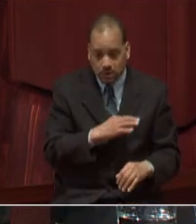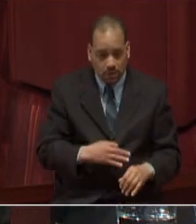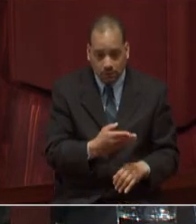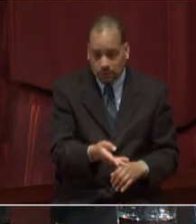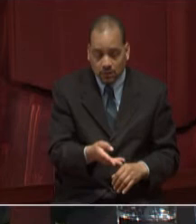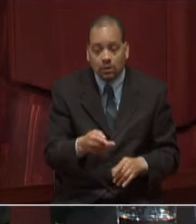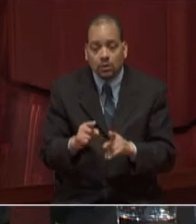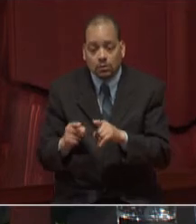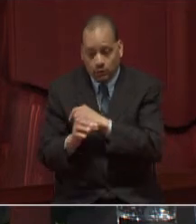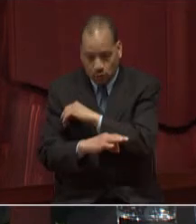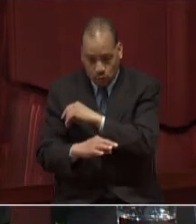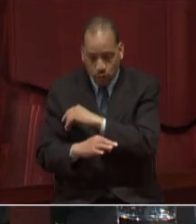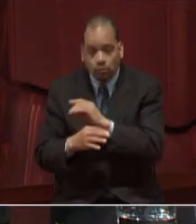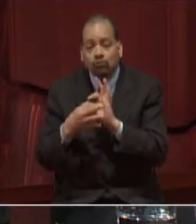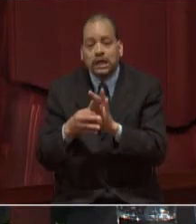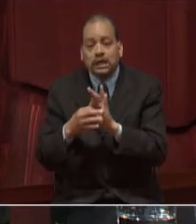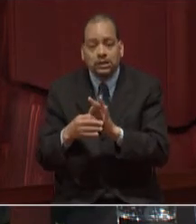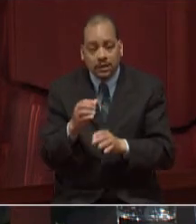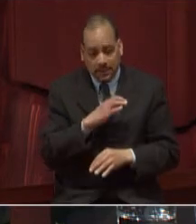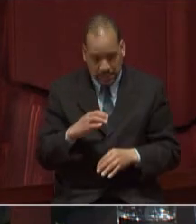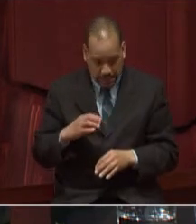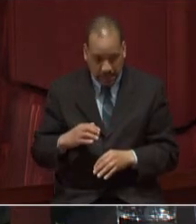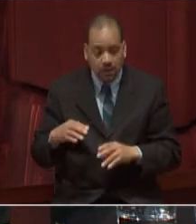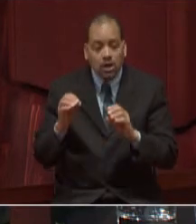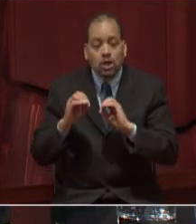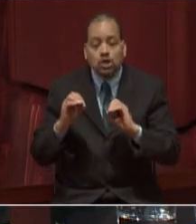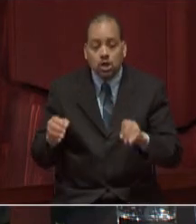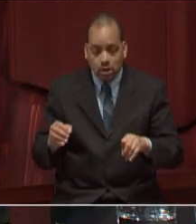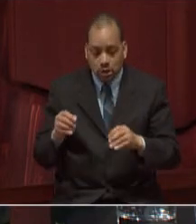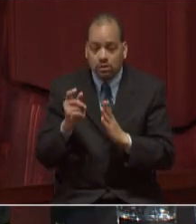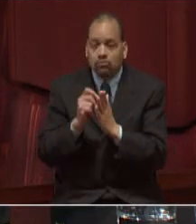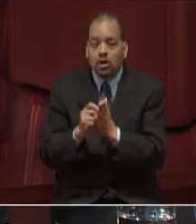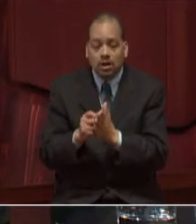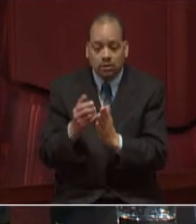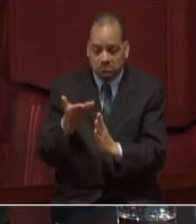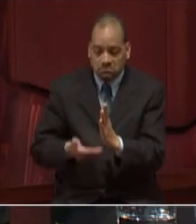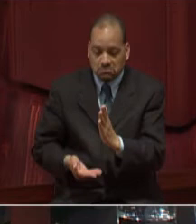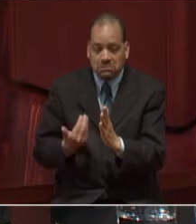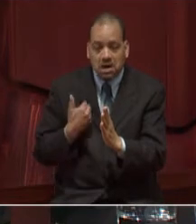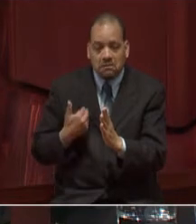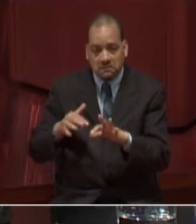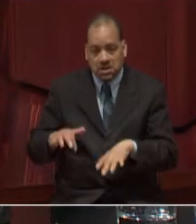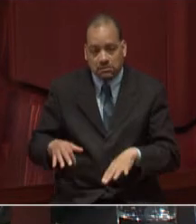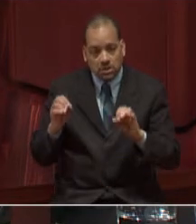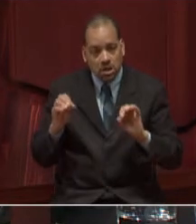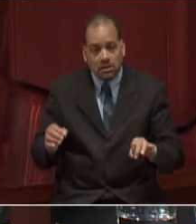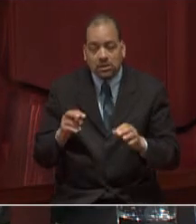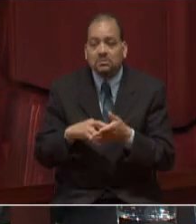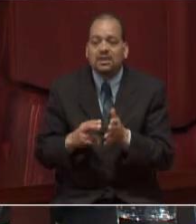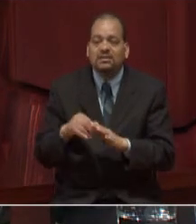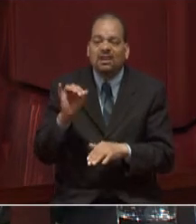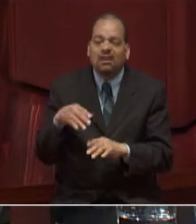Committee, nothing in writing, but to stroke them so that they were getting the truth of what was going